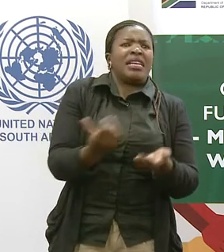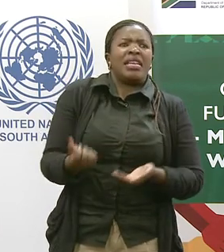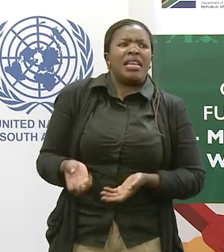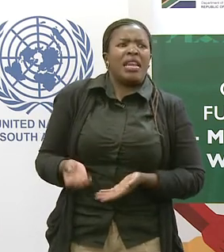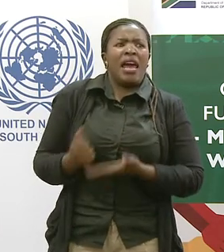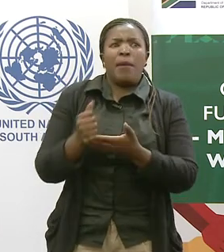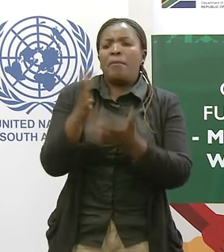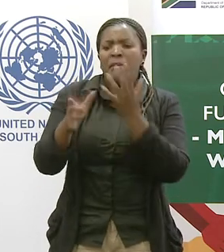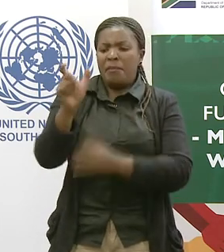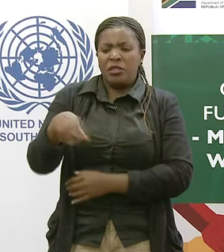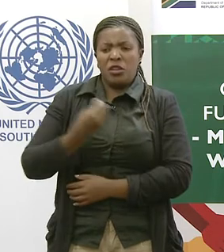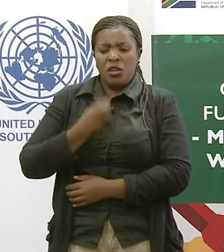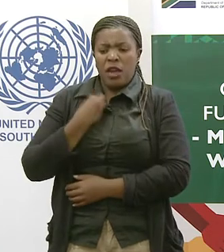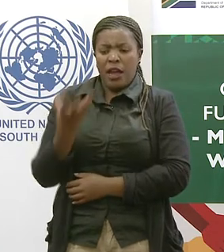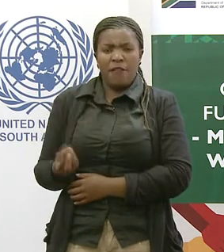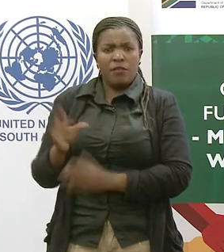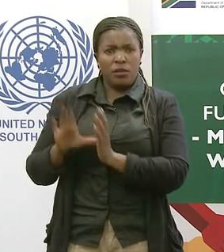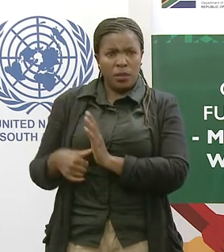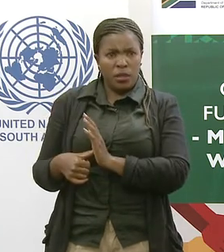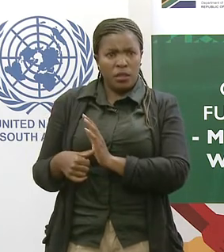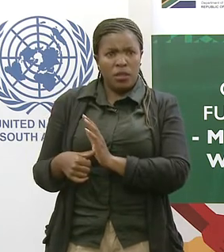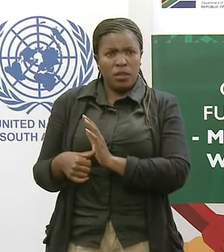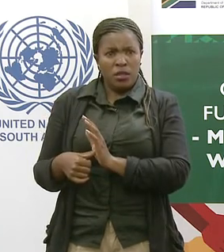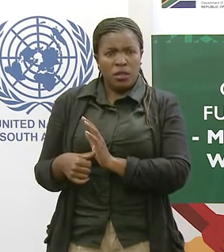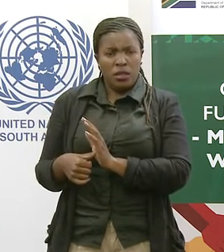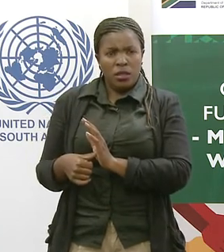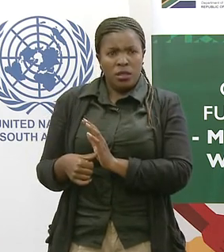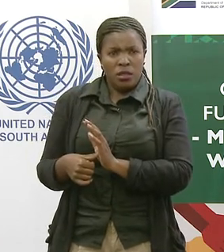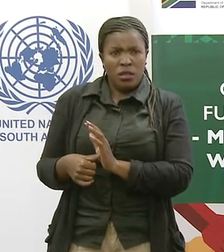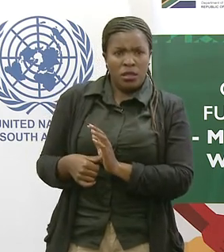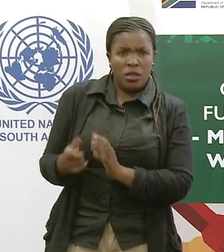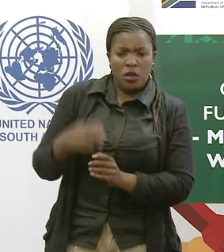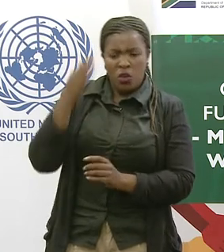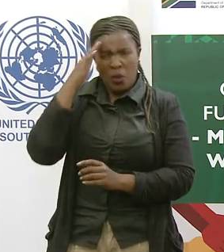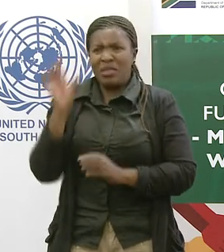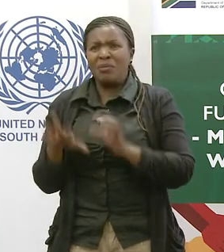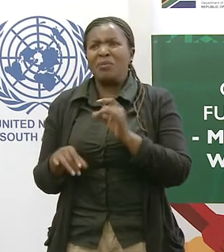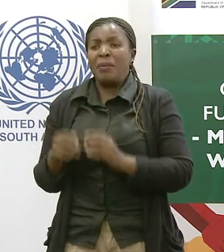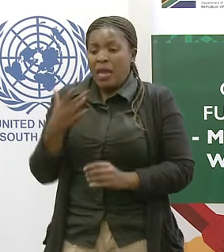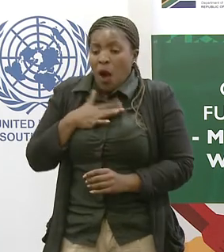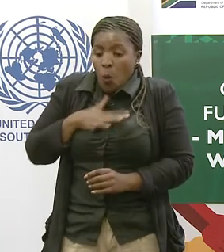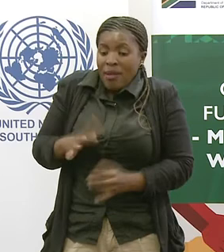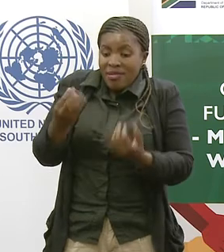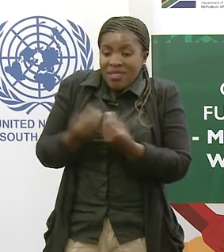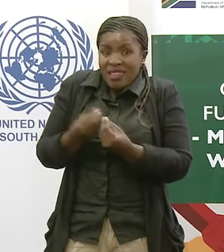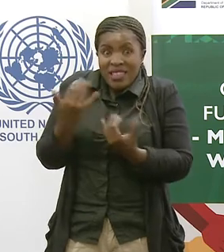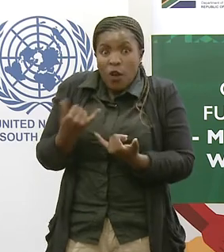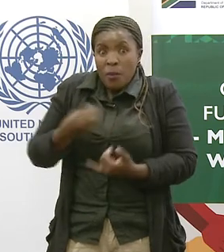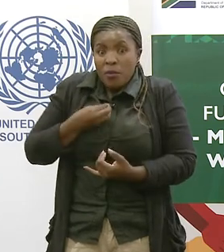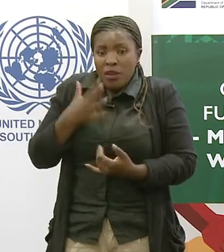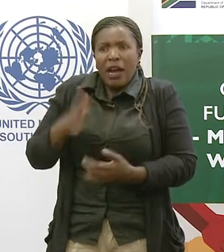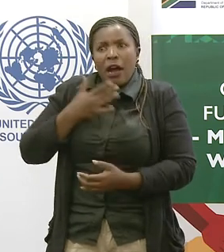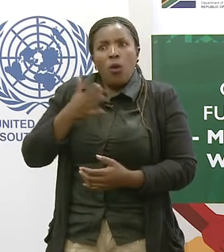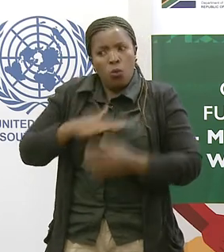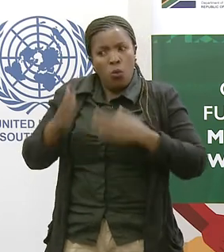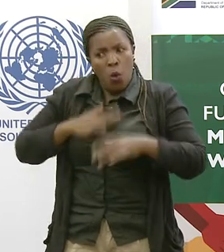person who lives with a disability, there's an urgency and there's an impatience, and I want young people with